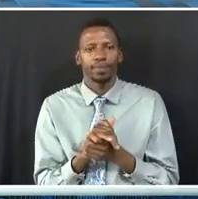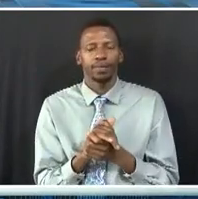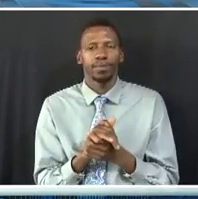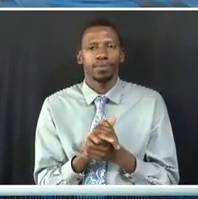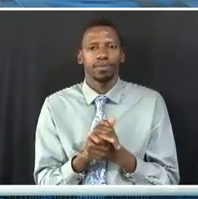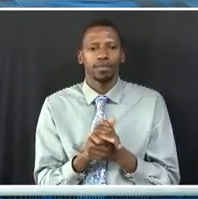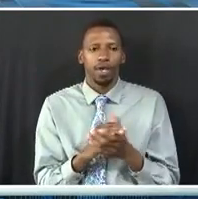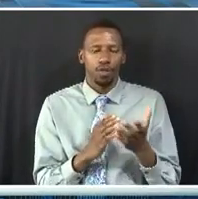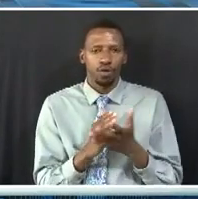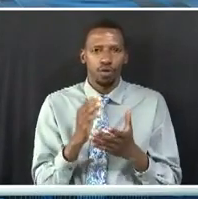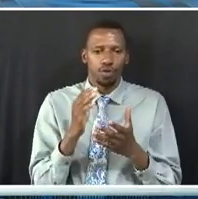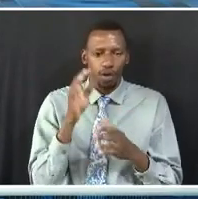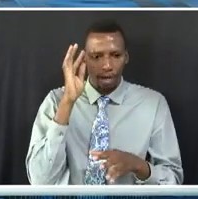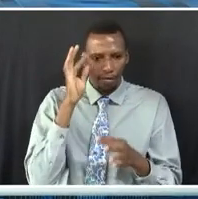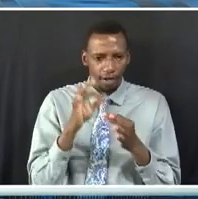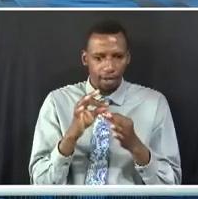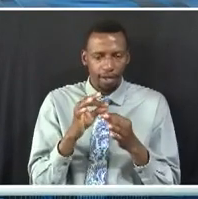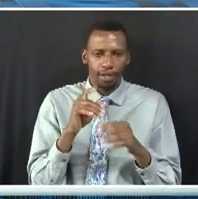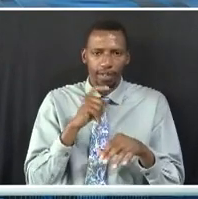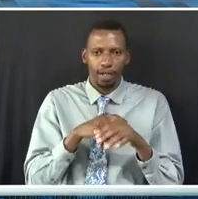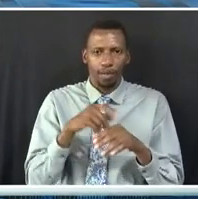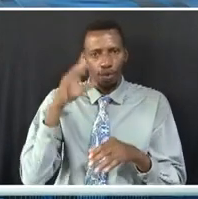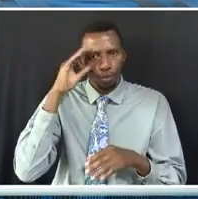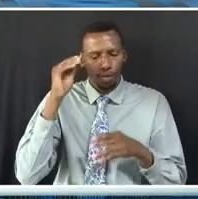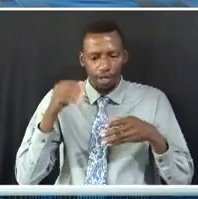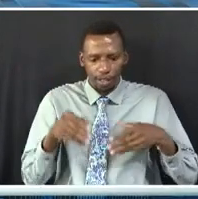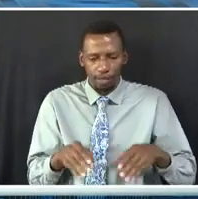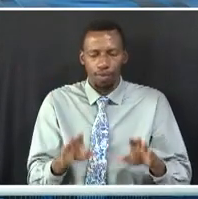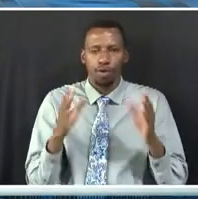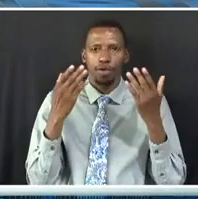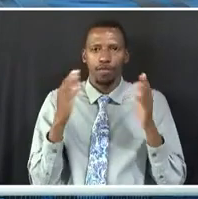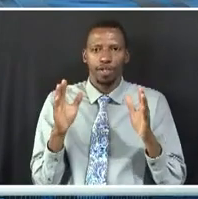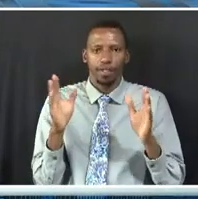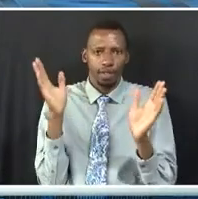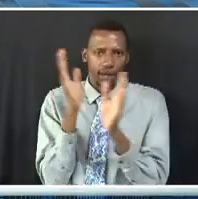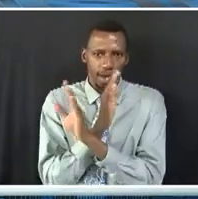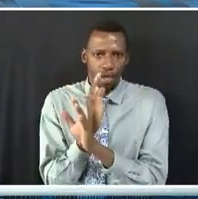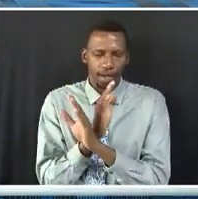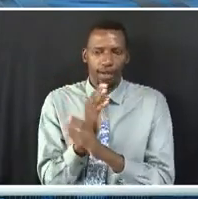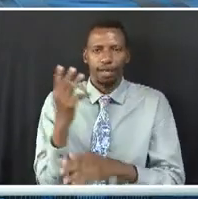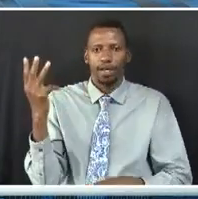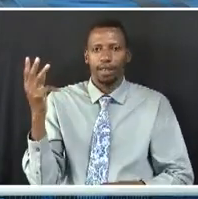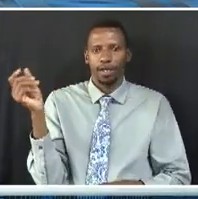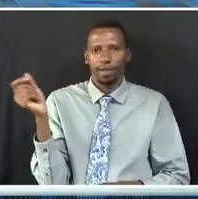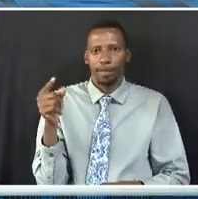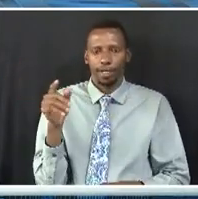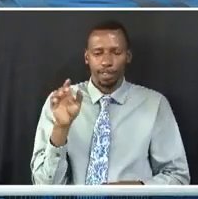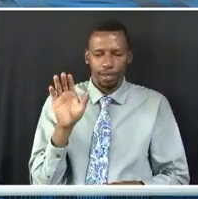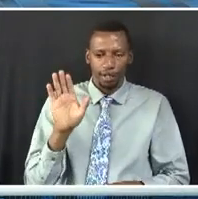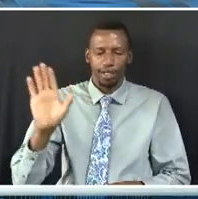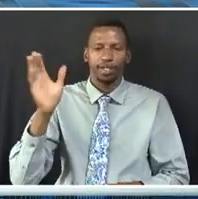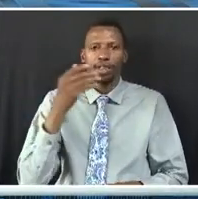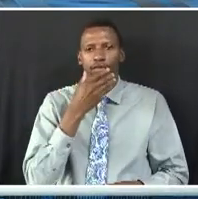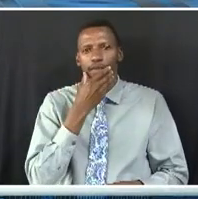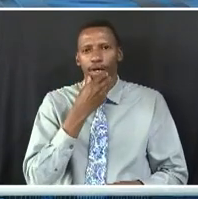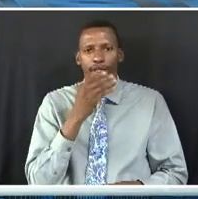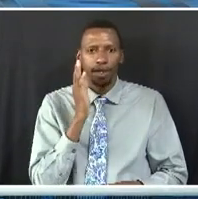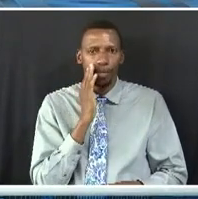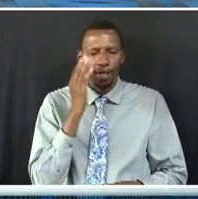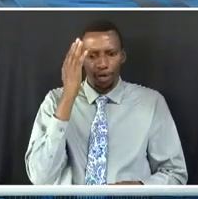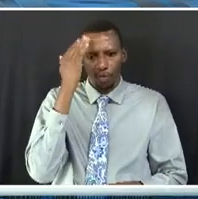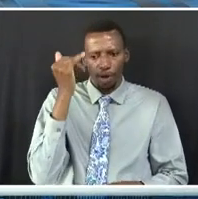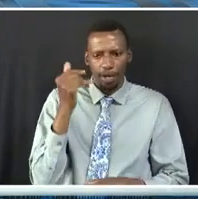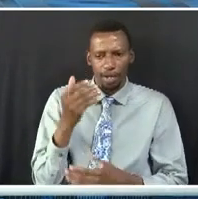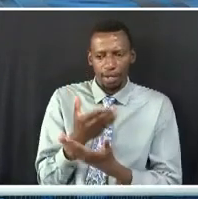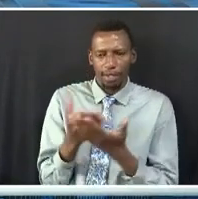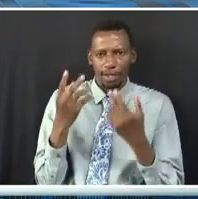by faith, Moses, after his birth, was hidden for 3 months by his parents, because they saw he